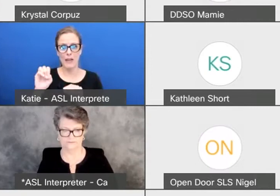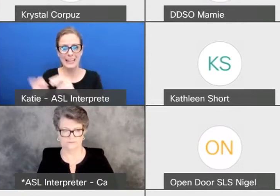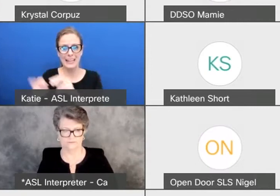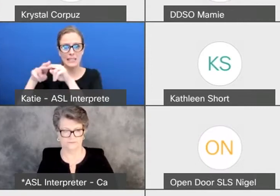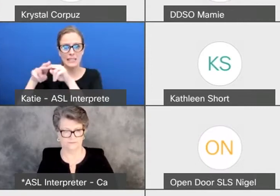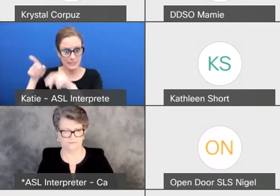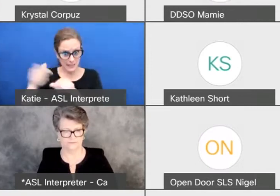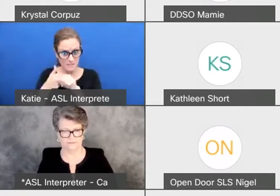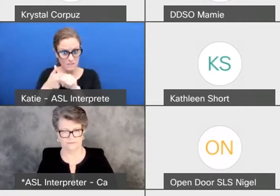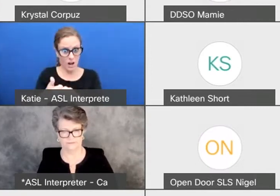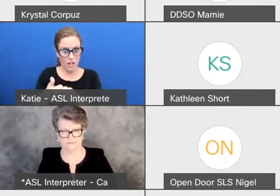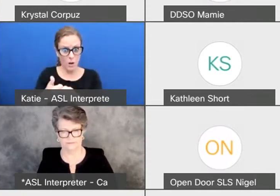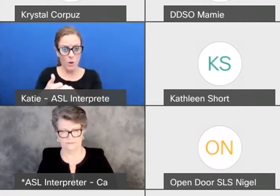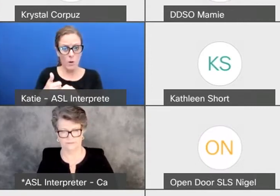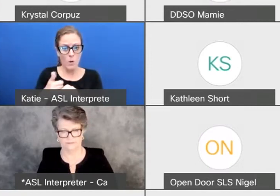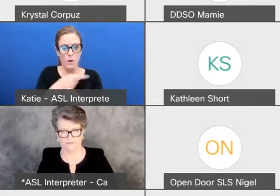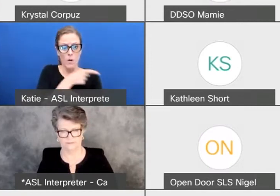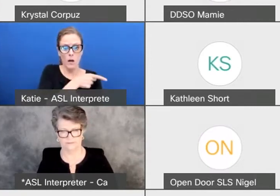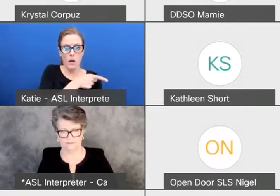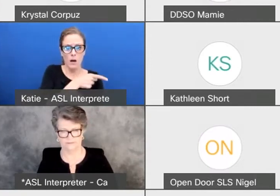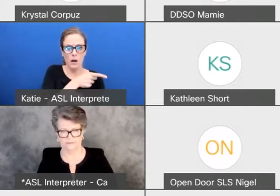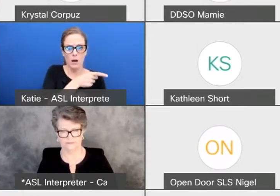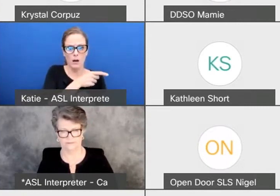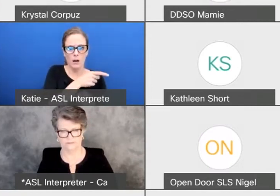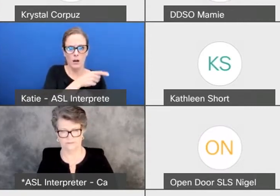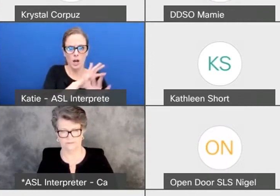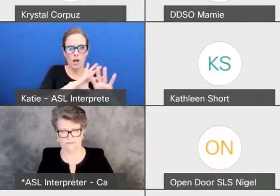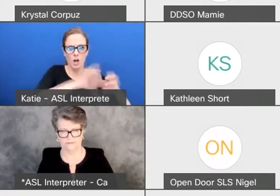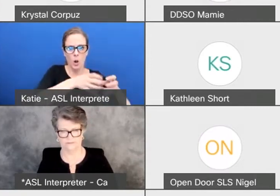follow the Lanterman Coalition's request? Does anyone know this answer?